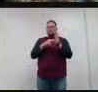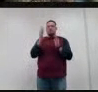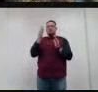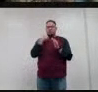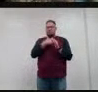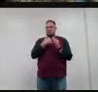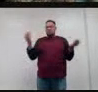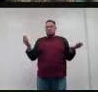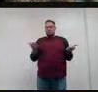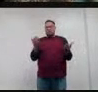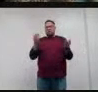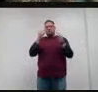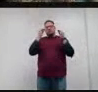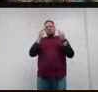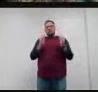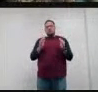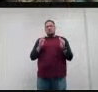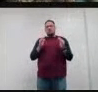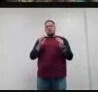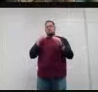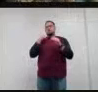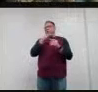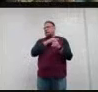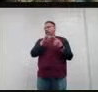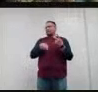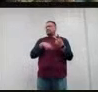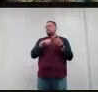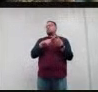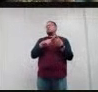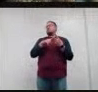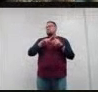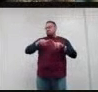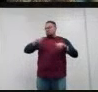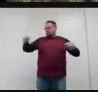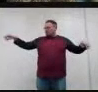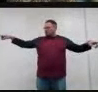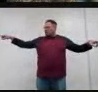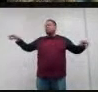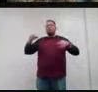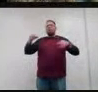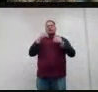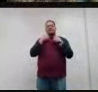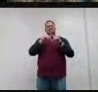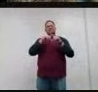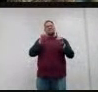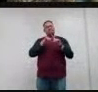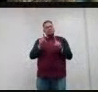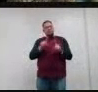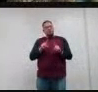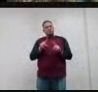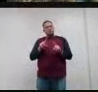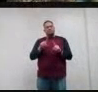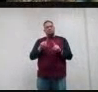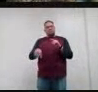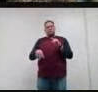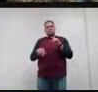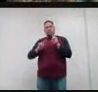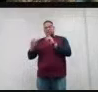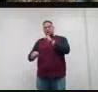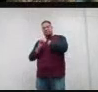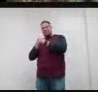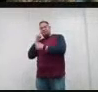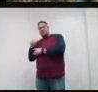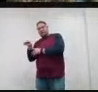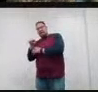Because teachers, staff, and everybody else have different people to advocate for them,